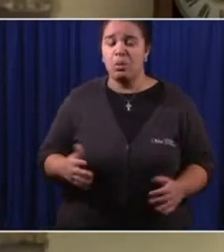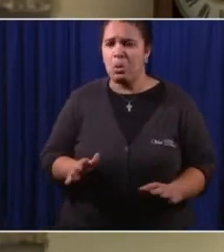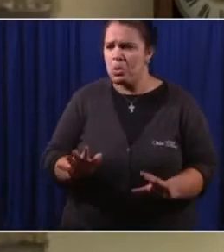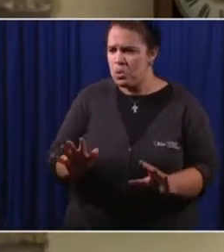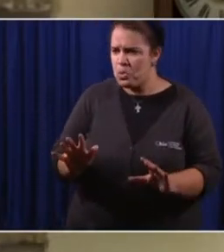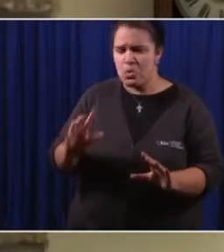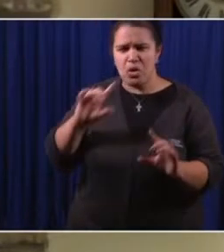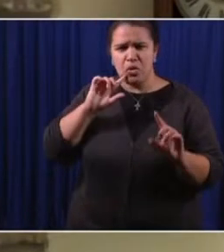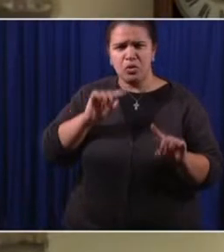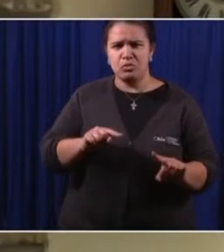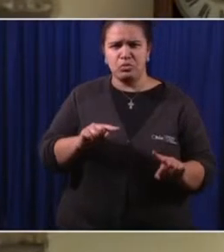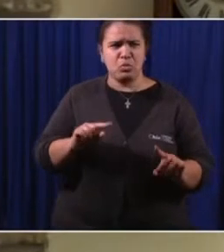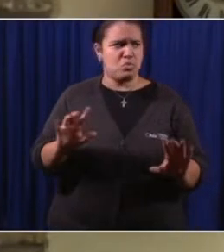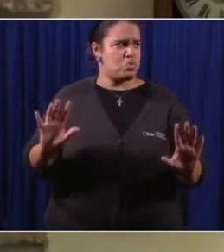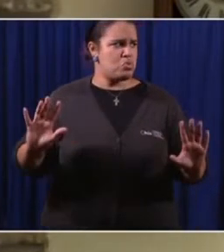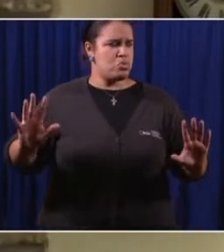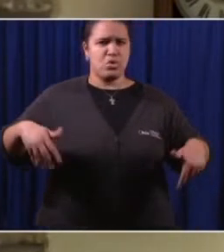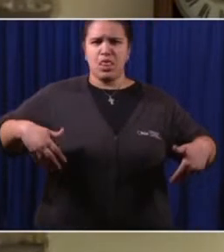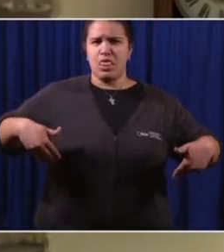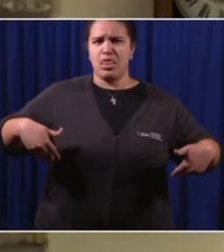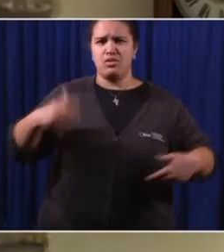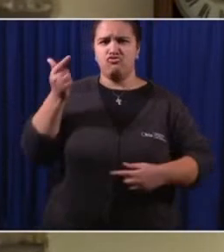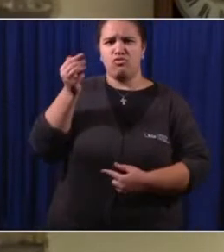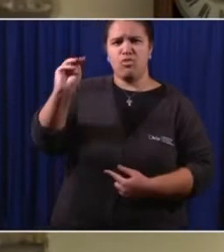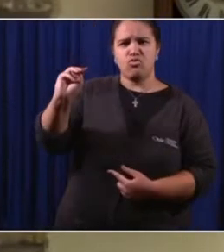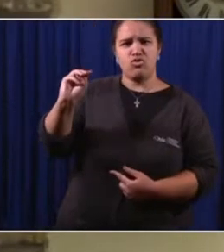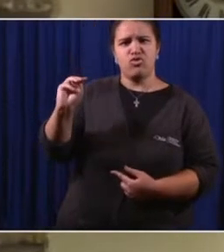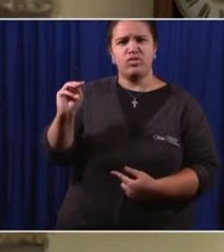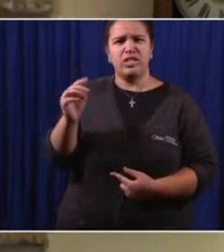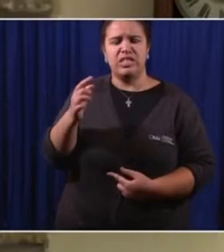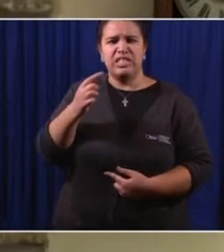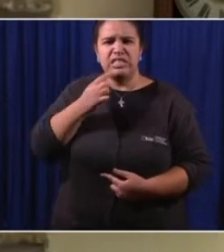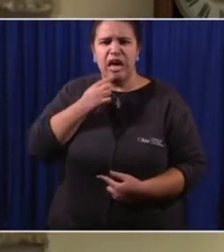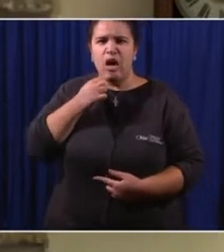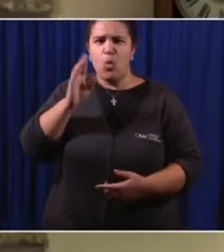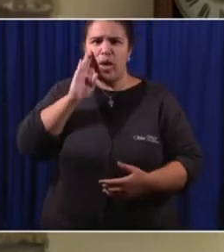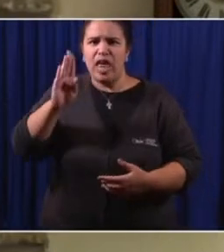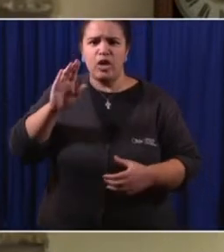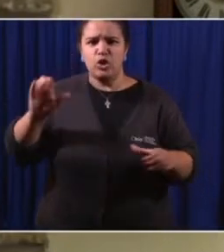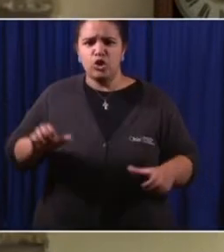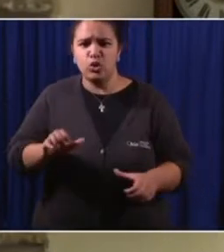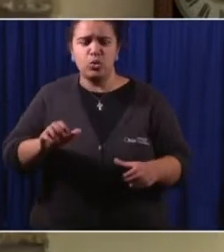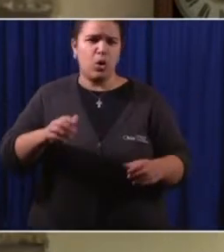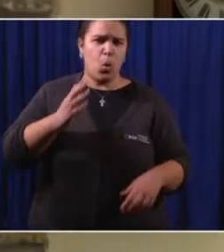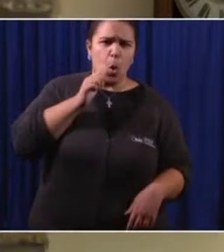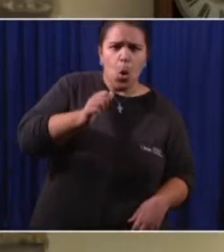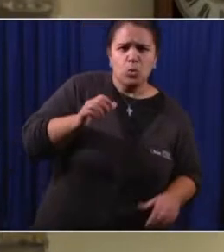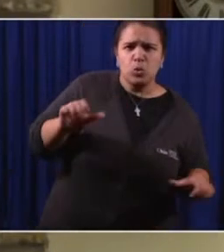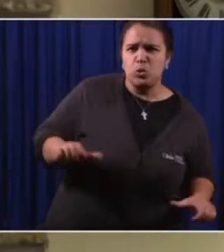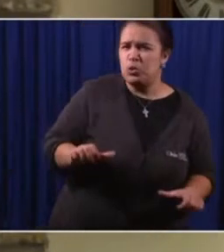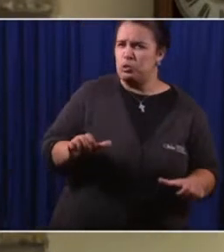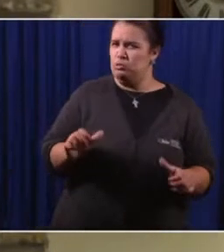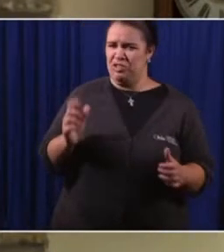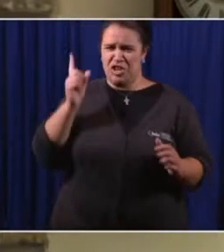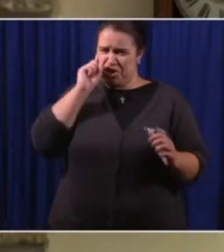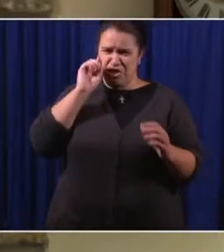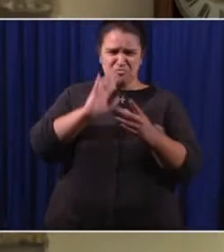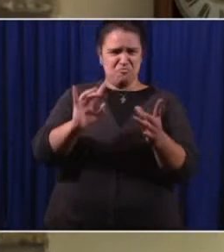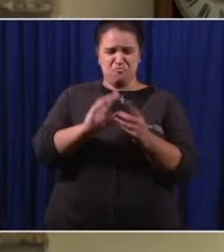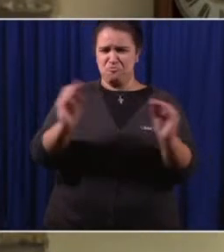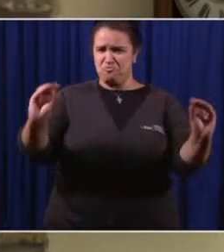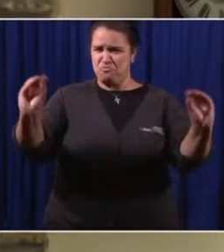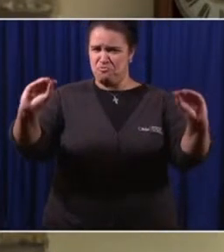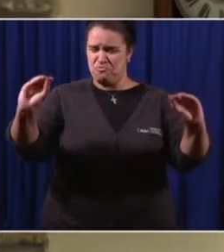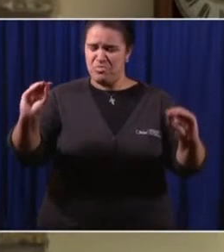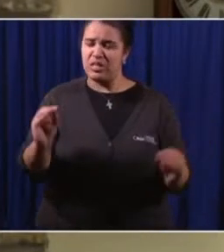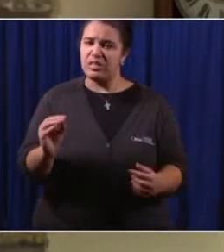Motors. Look, what we have talked about, what the Lieutenant Governor and I have talked about when we have